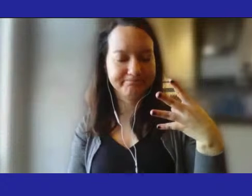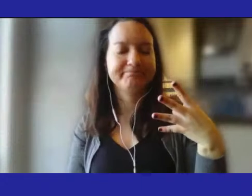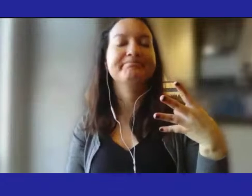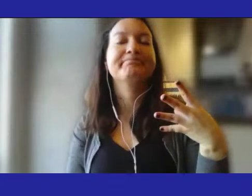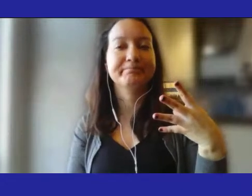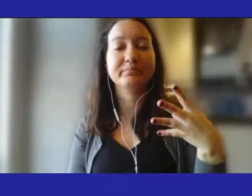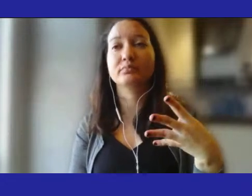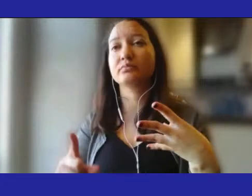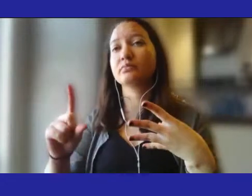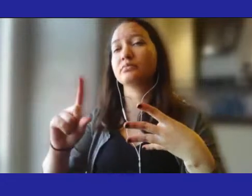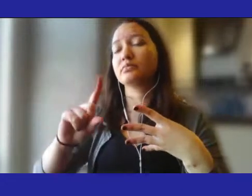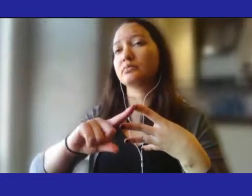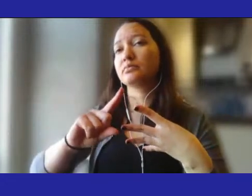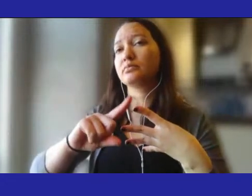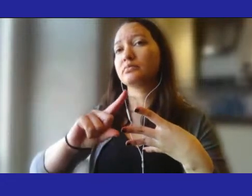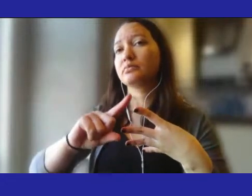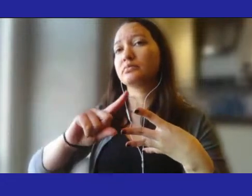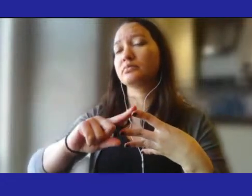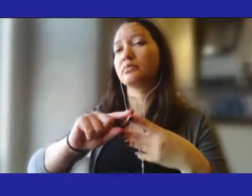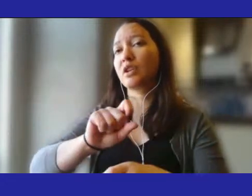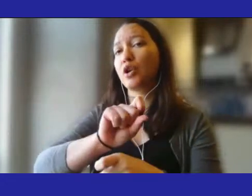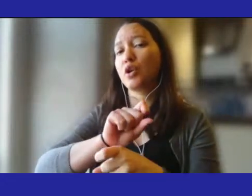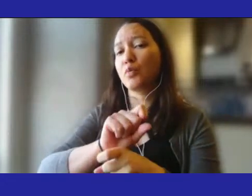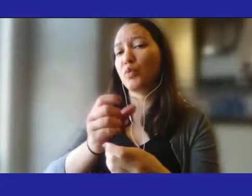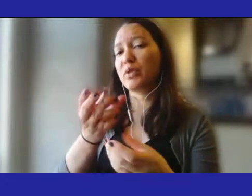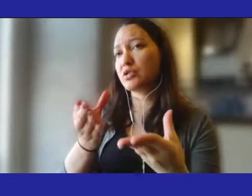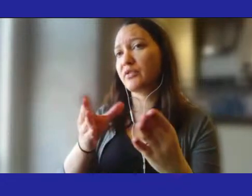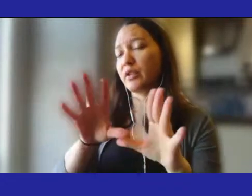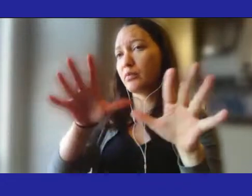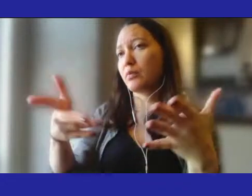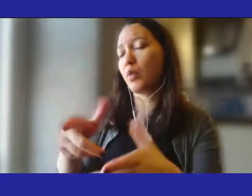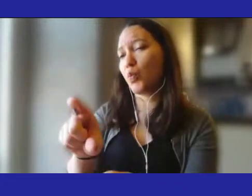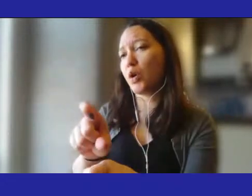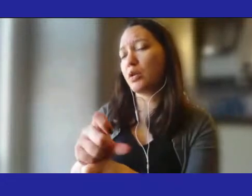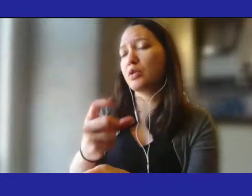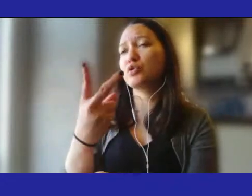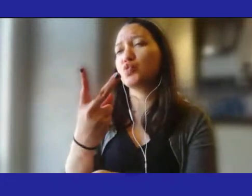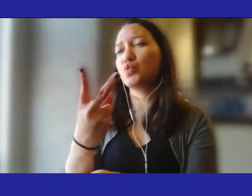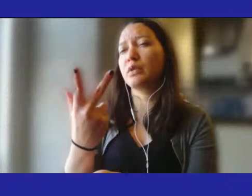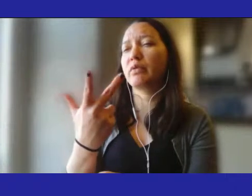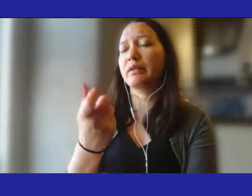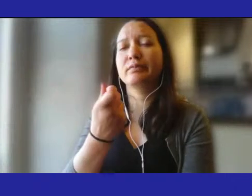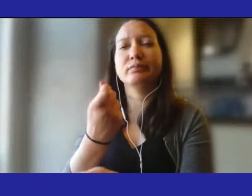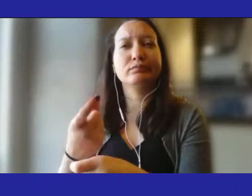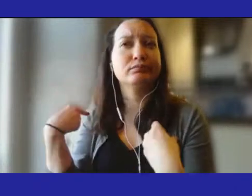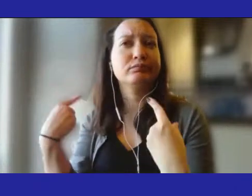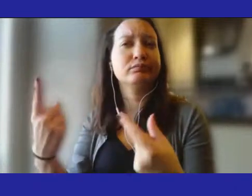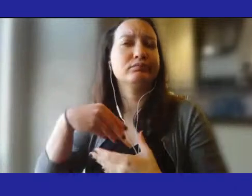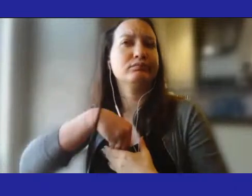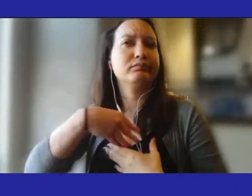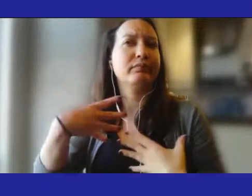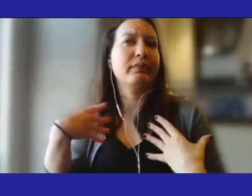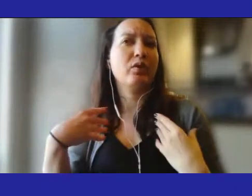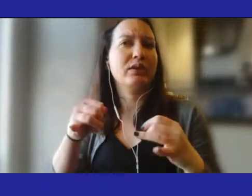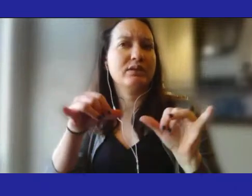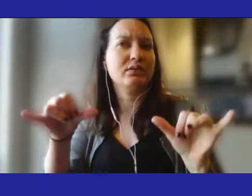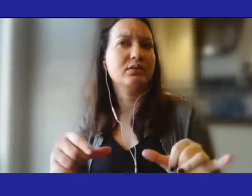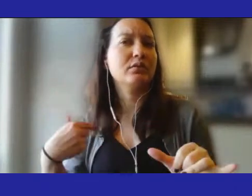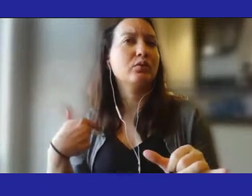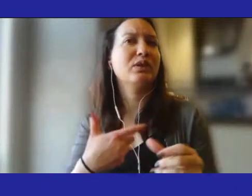employee surveying scope of work. So over the last 2 to 3 years, internally as a health system, we have